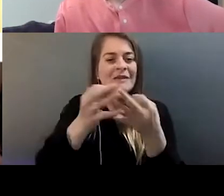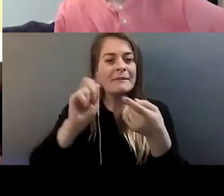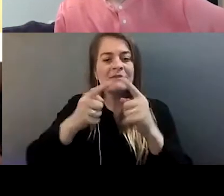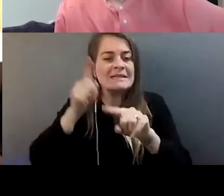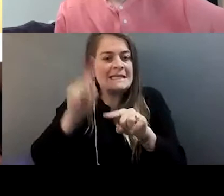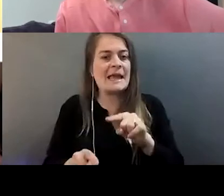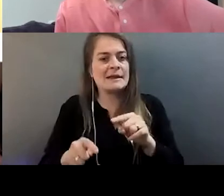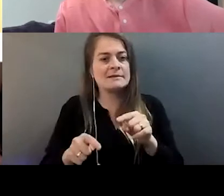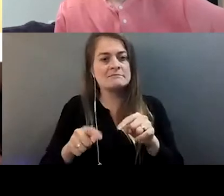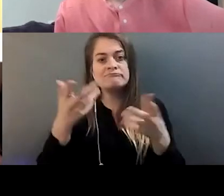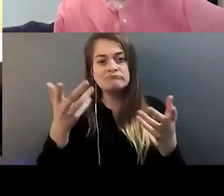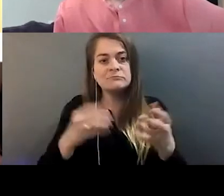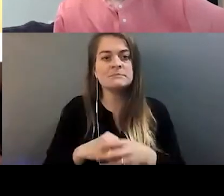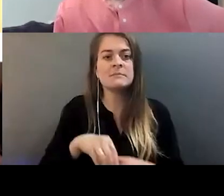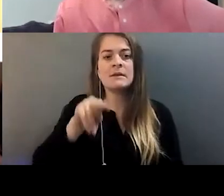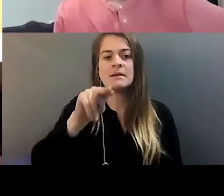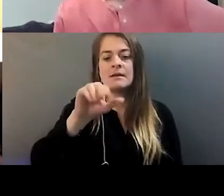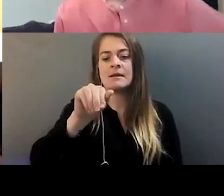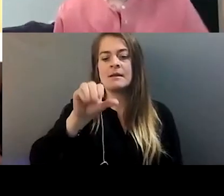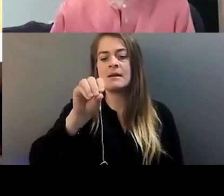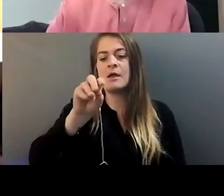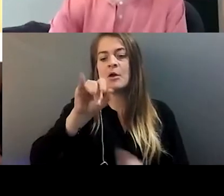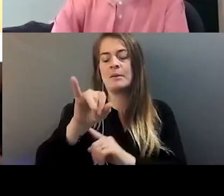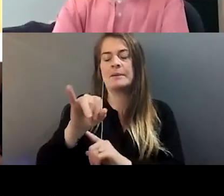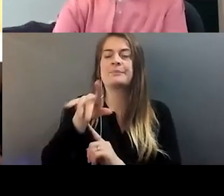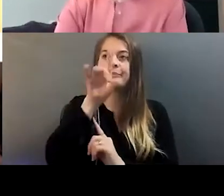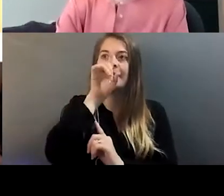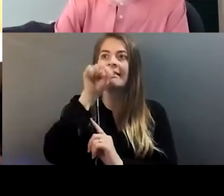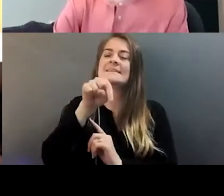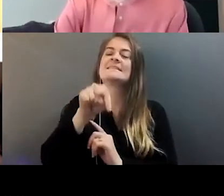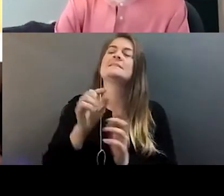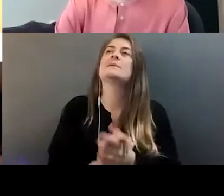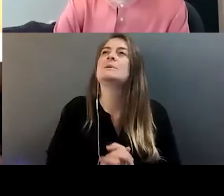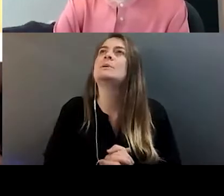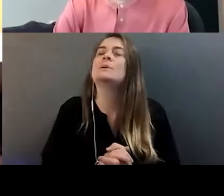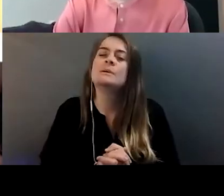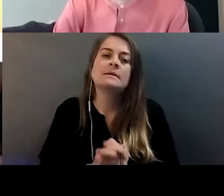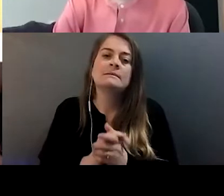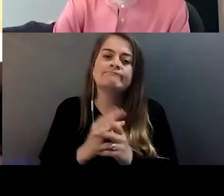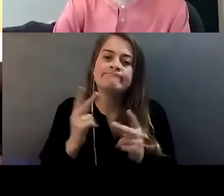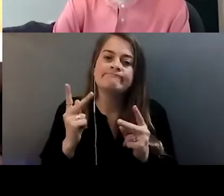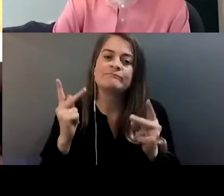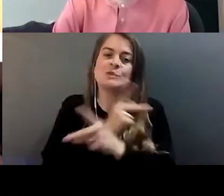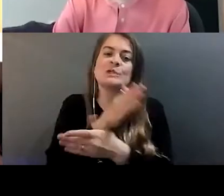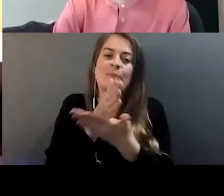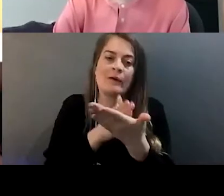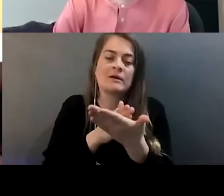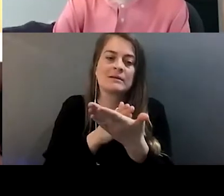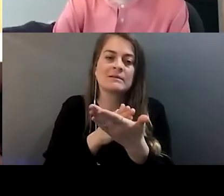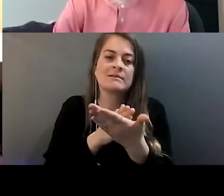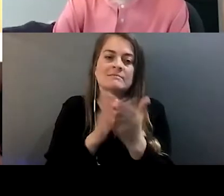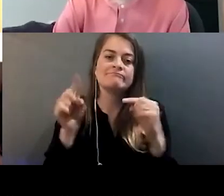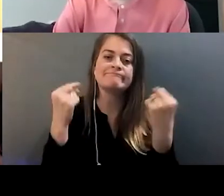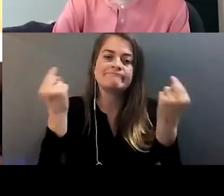to. Absolutely. I think this is probably one of the most devastating parts of this pandemic, and